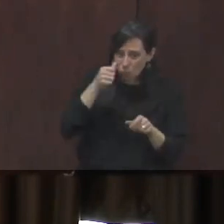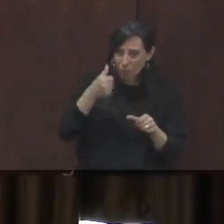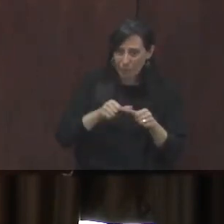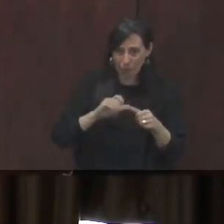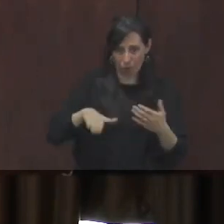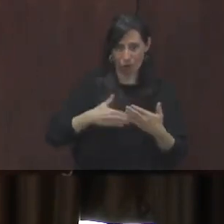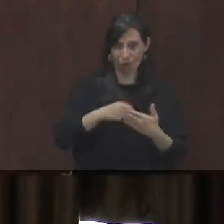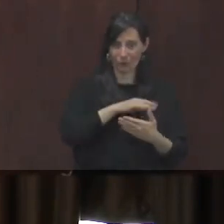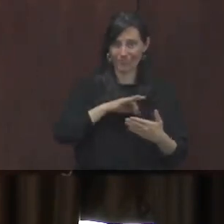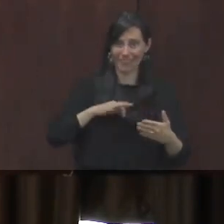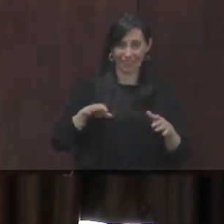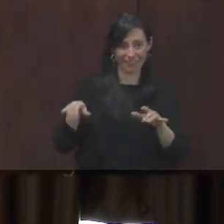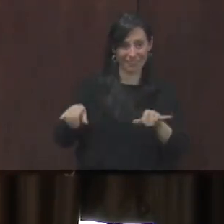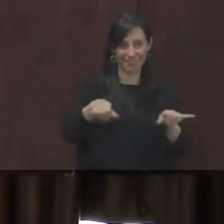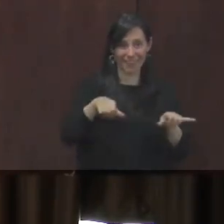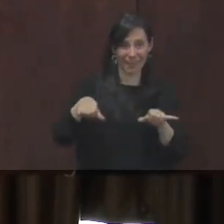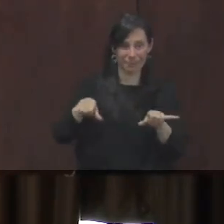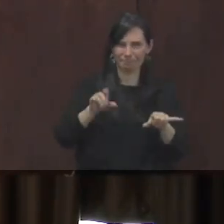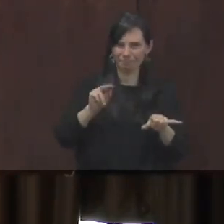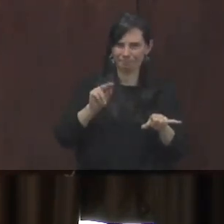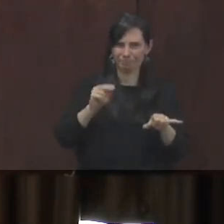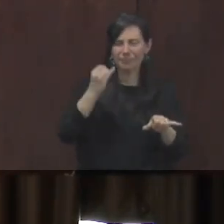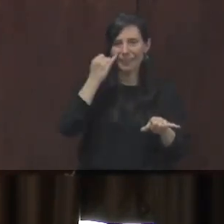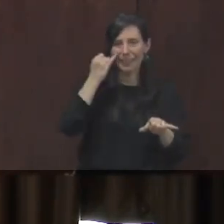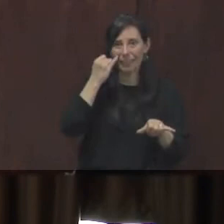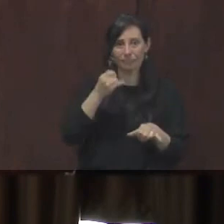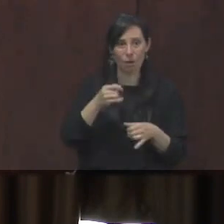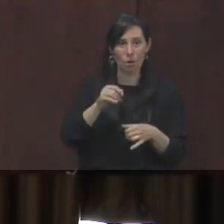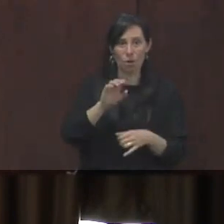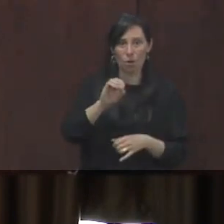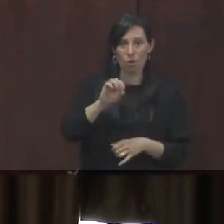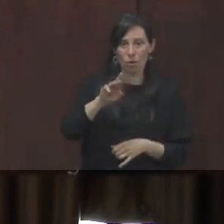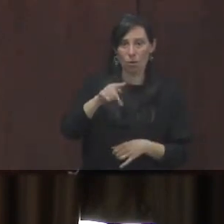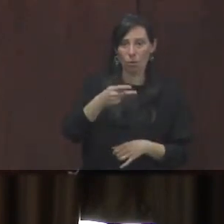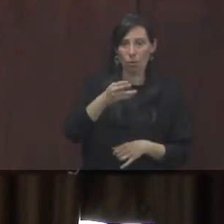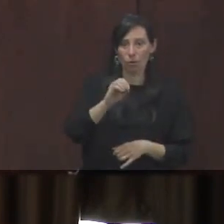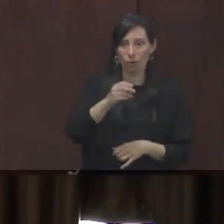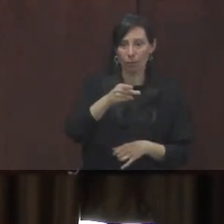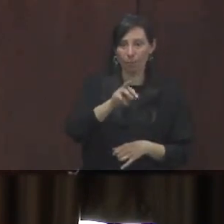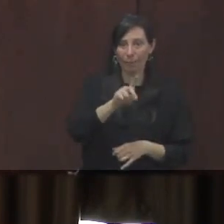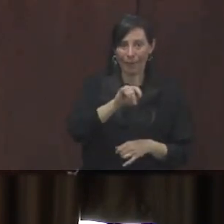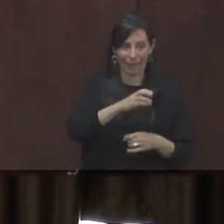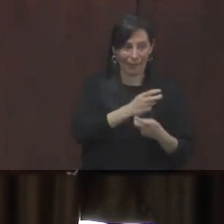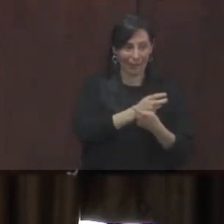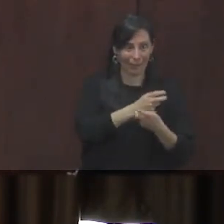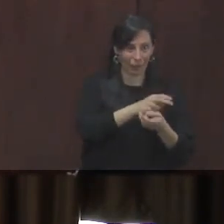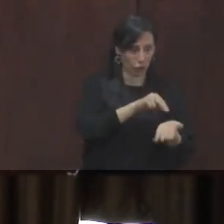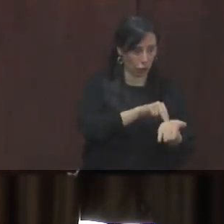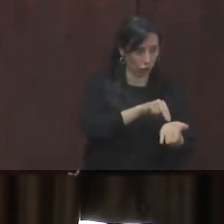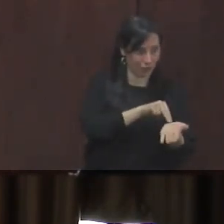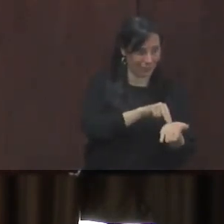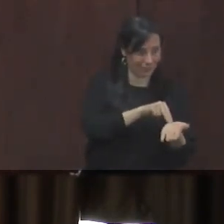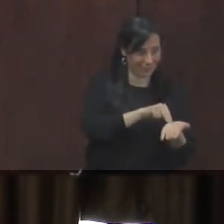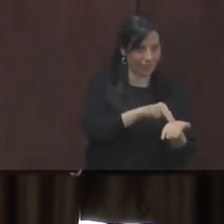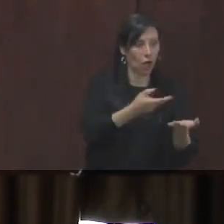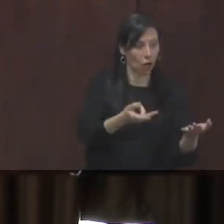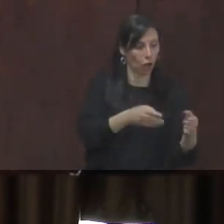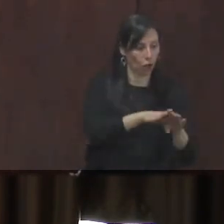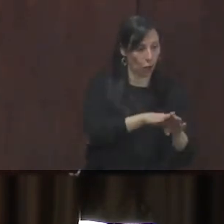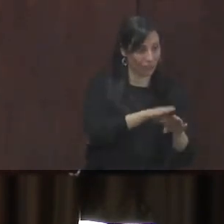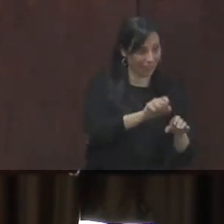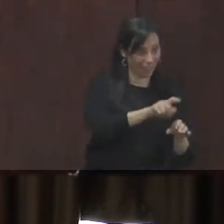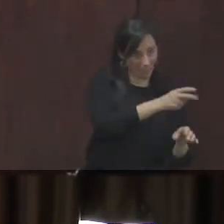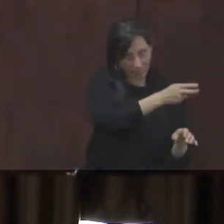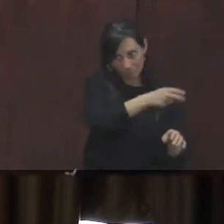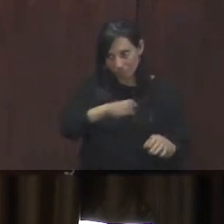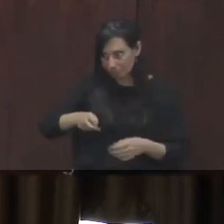that if I shut down orthopedic surgeries, those nurses may not be able to take care of a medical surgical patient